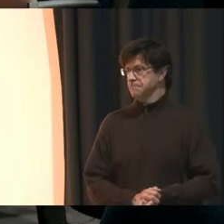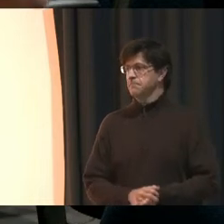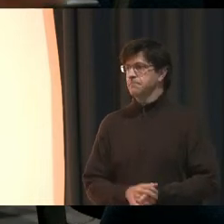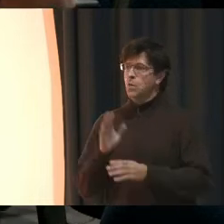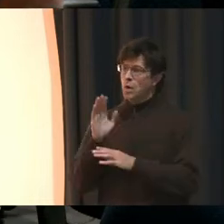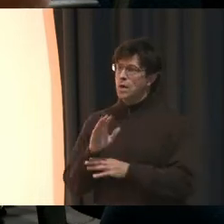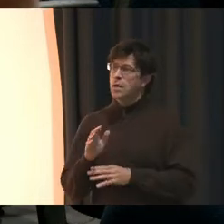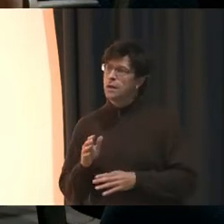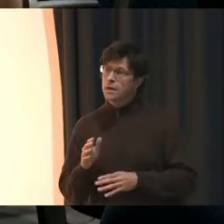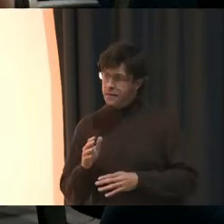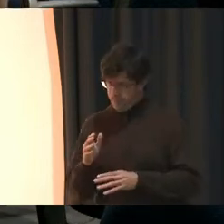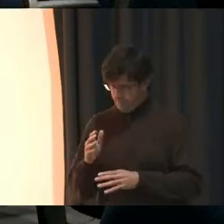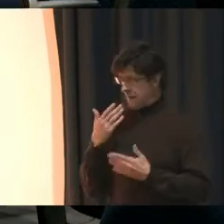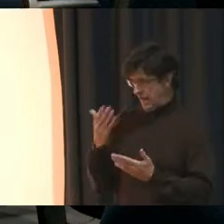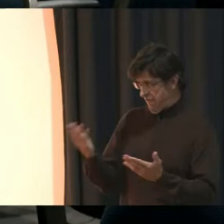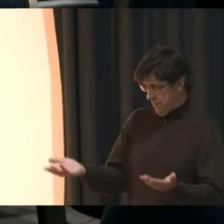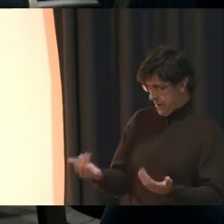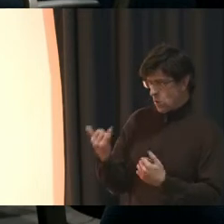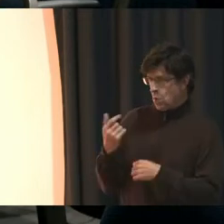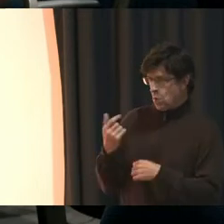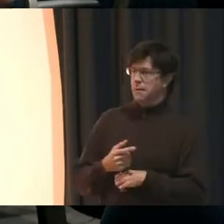Good afternoon to everyone. Thank you for being here today.